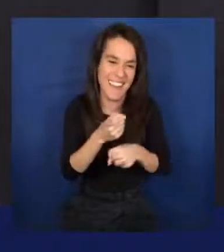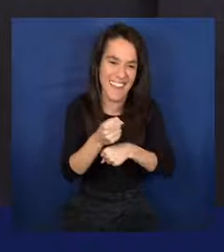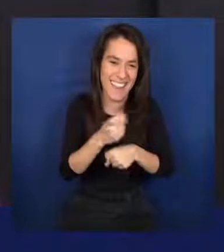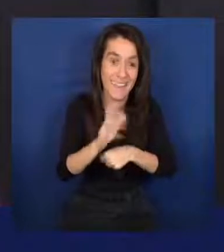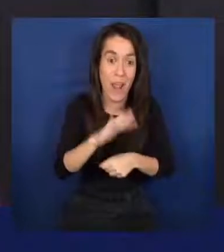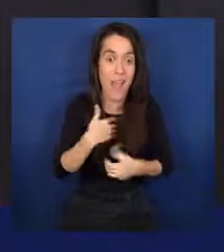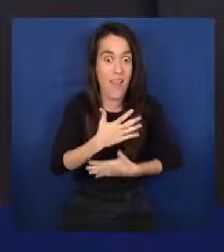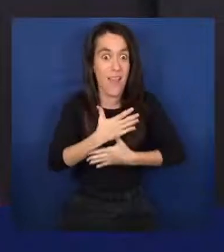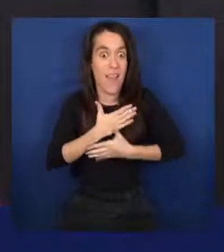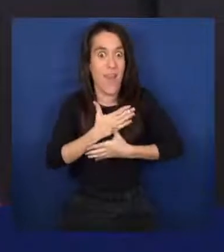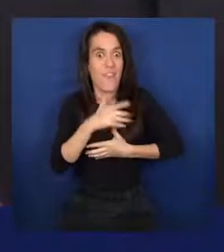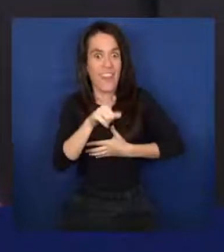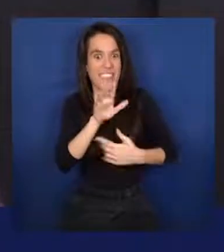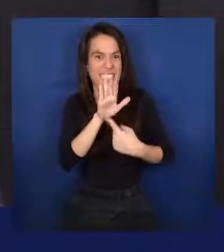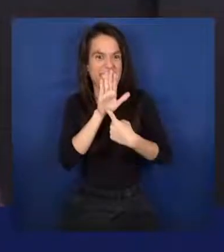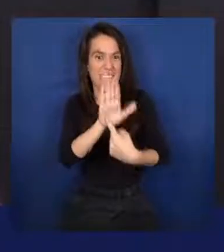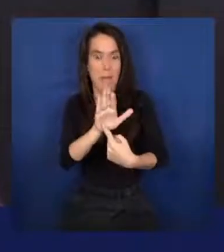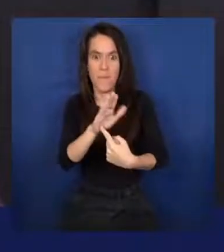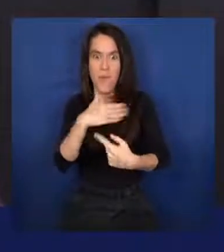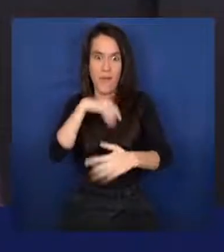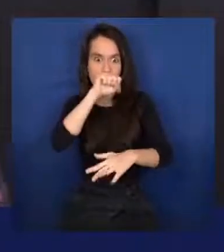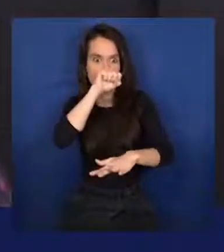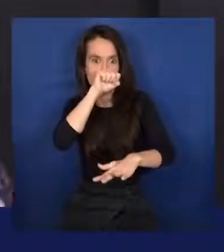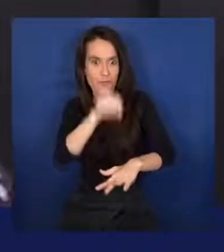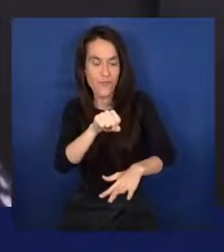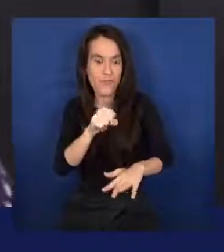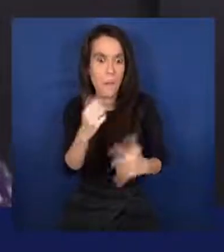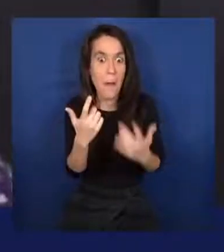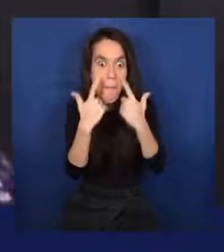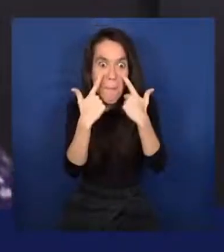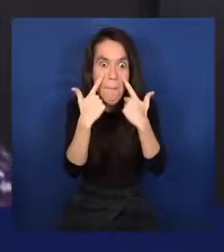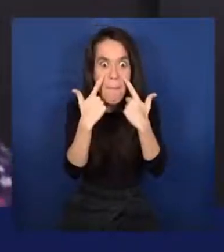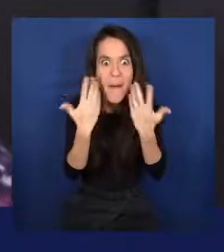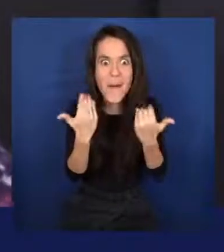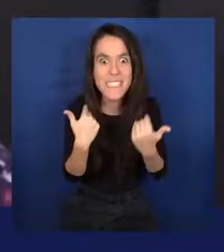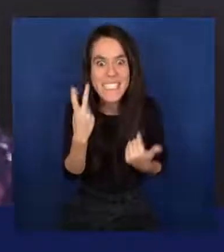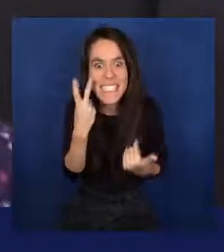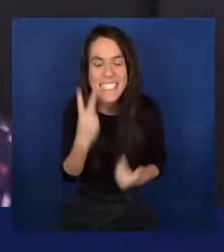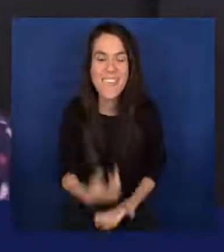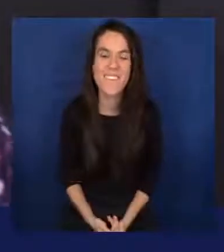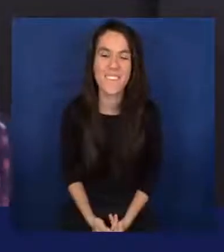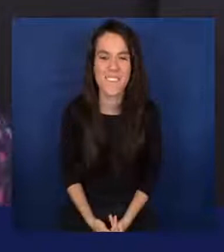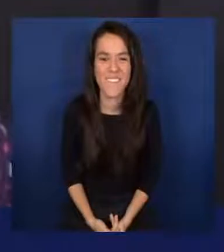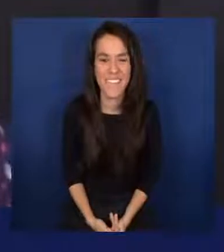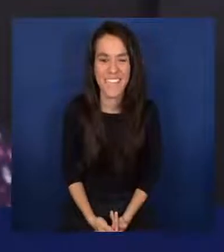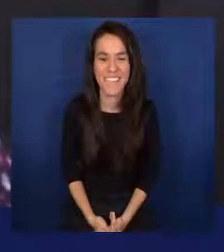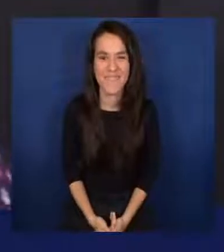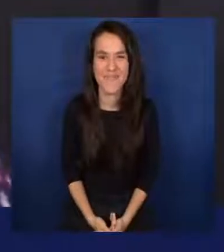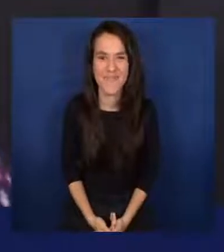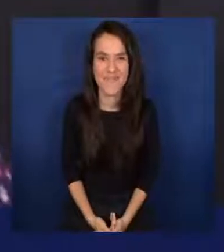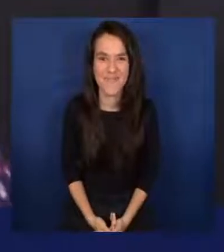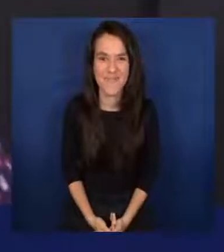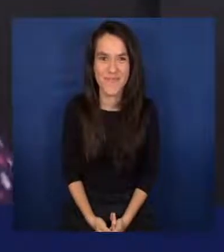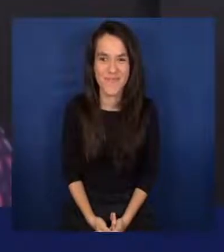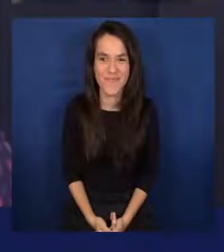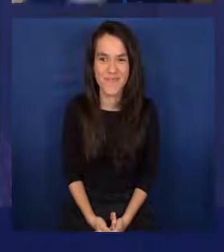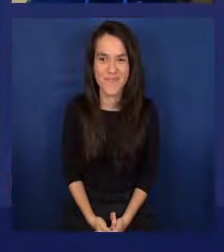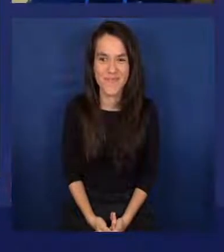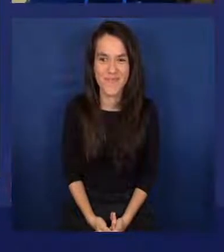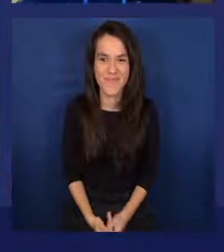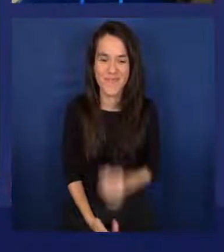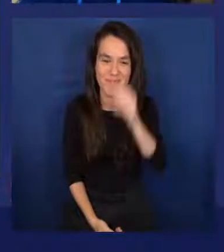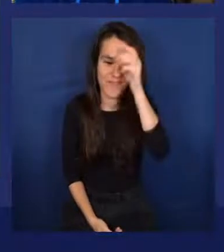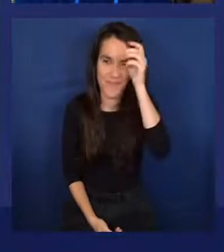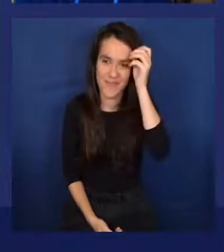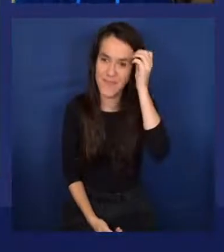example. I'm a huge fan of it. So should we dive in? Yeah, I think that's a nice idea. Do it. So I think that